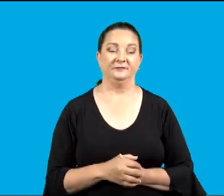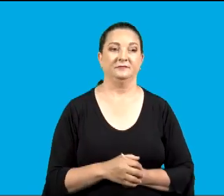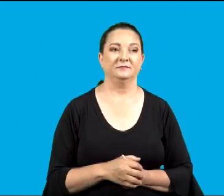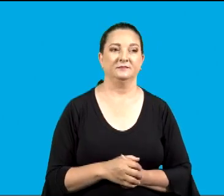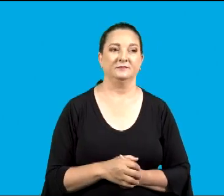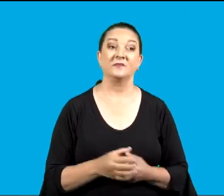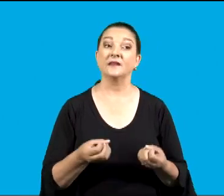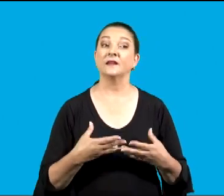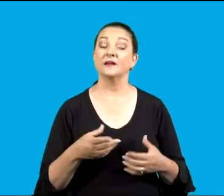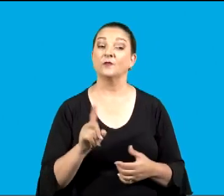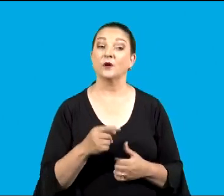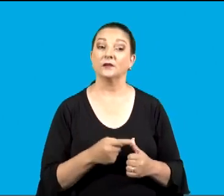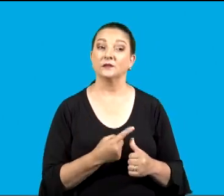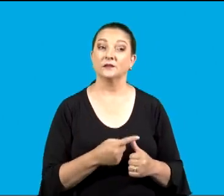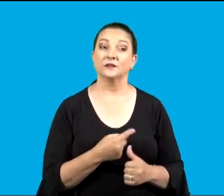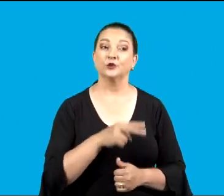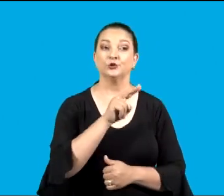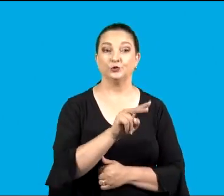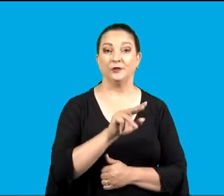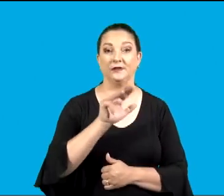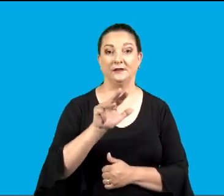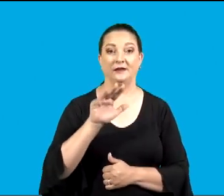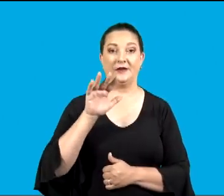68,880. And it will give me